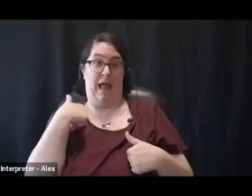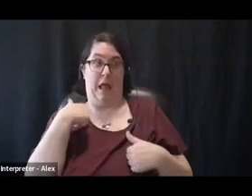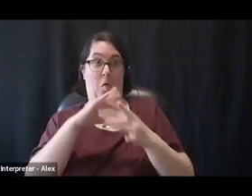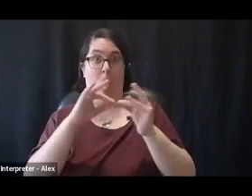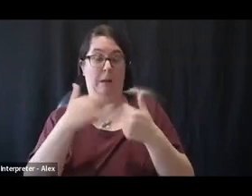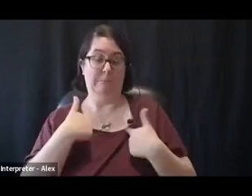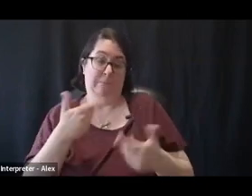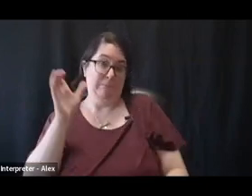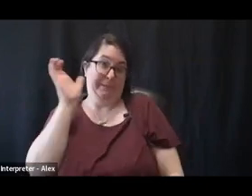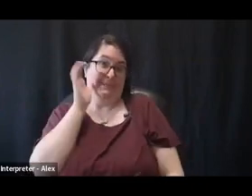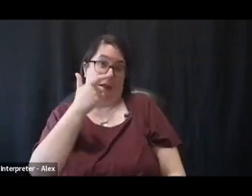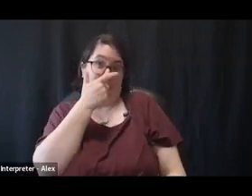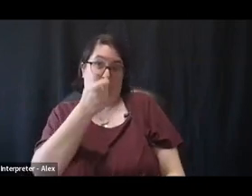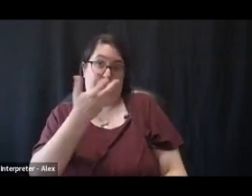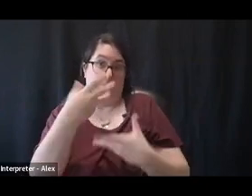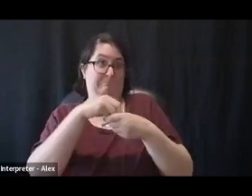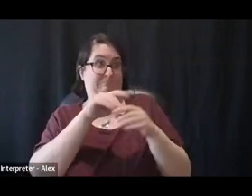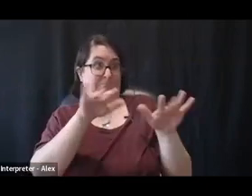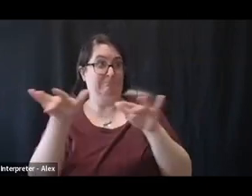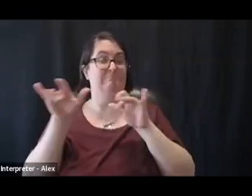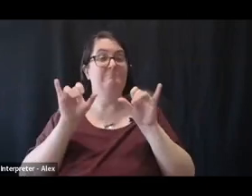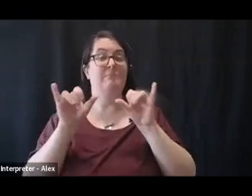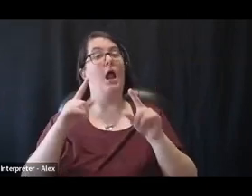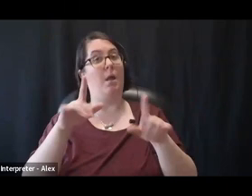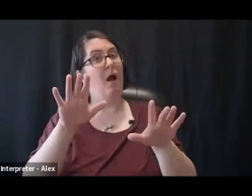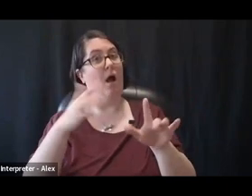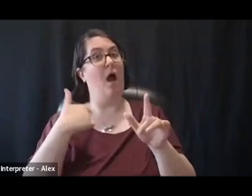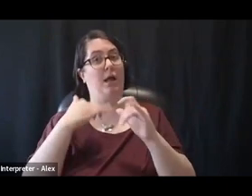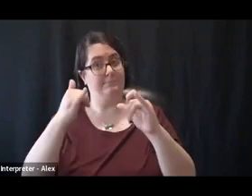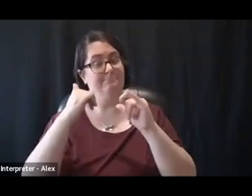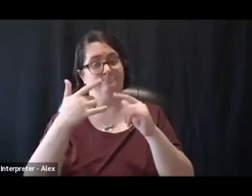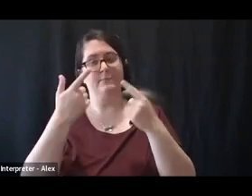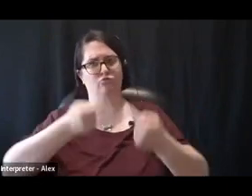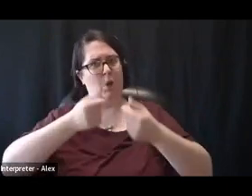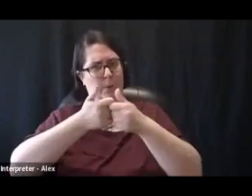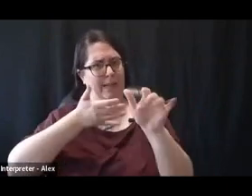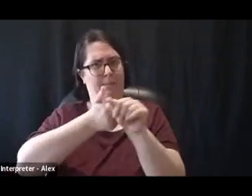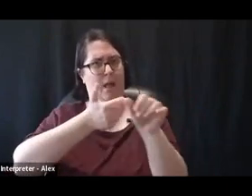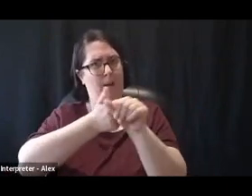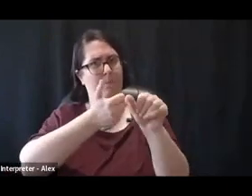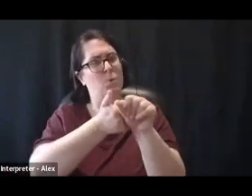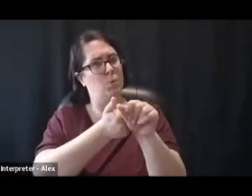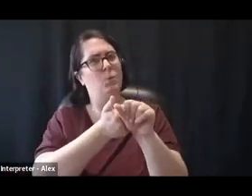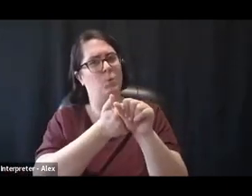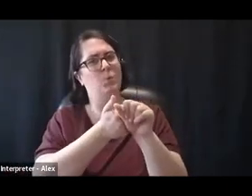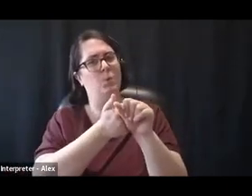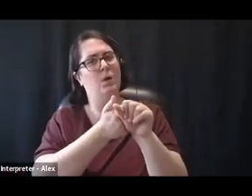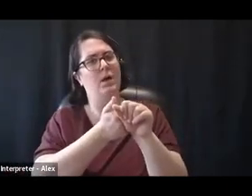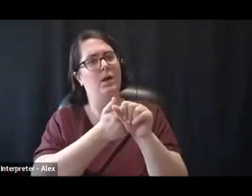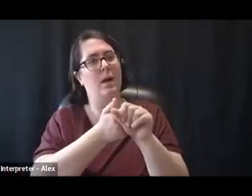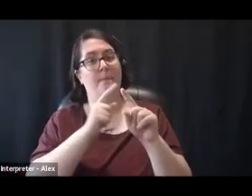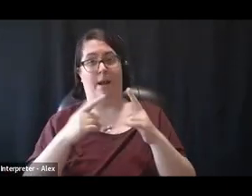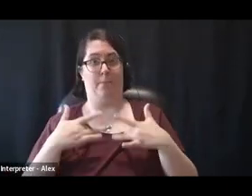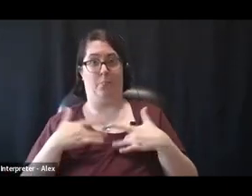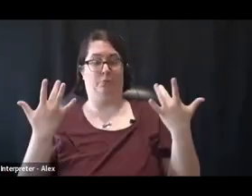to say that I do too struggle with keeping up, but also am thrilled